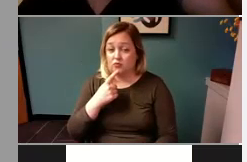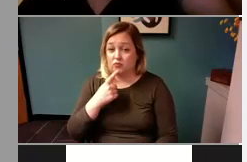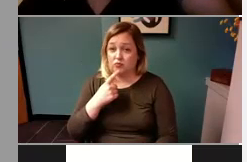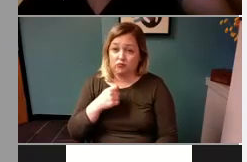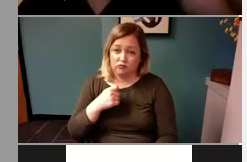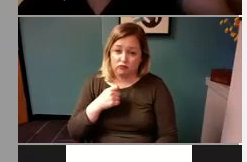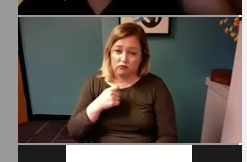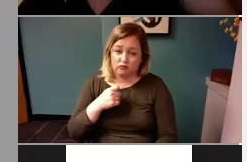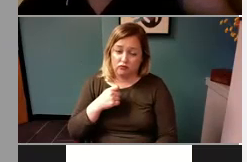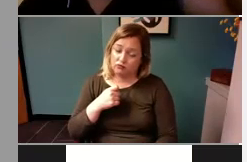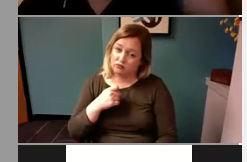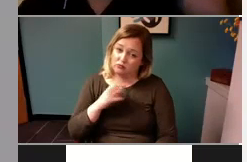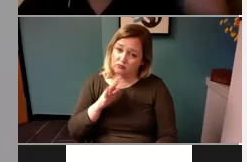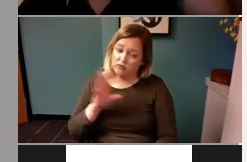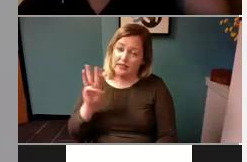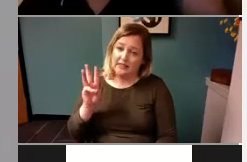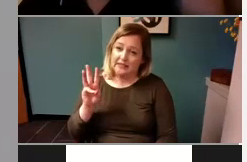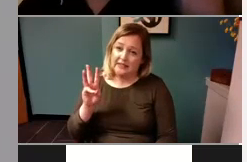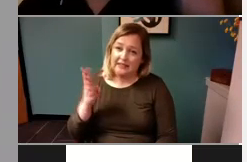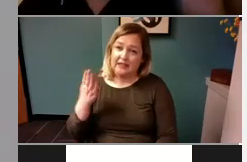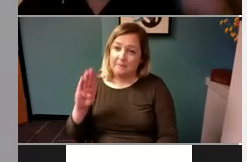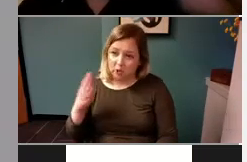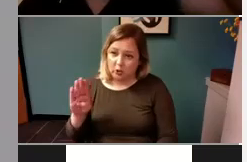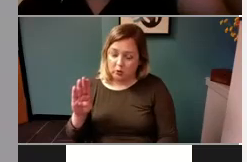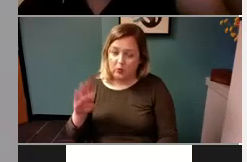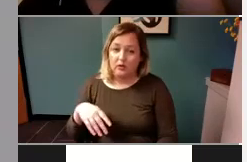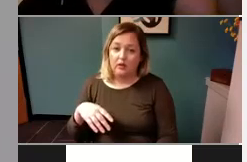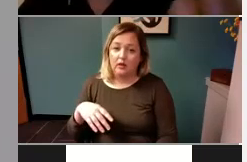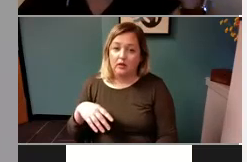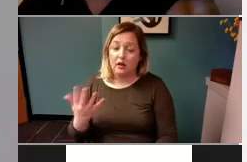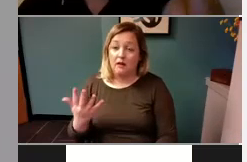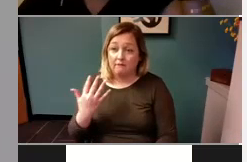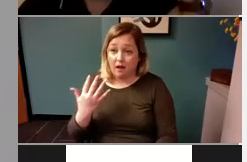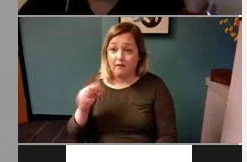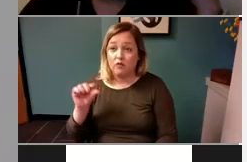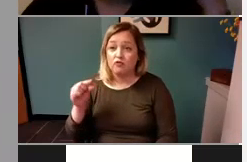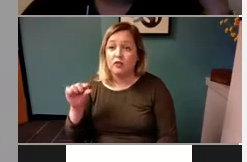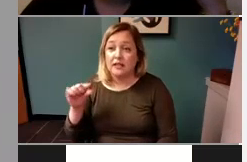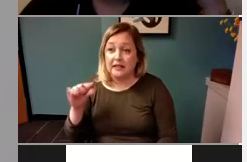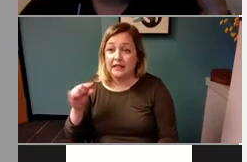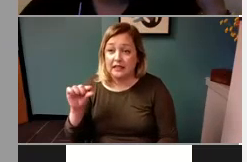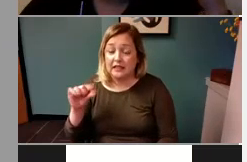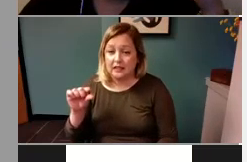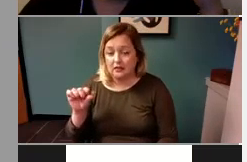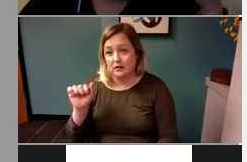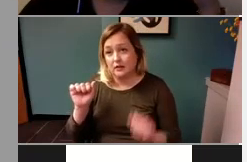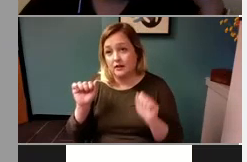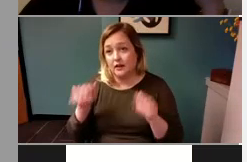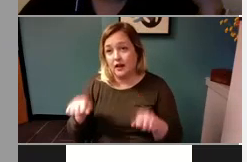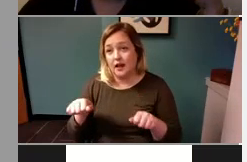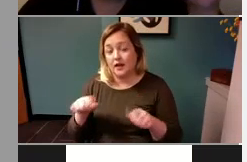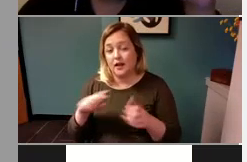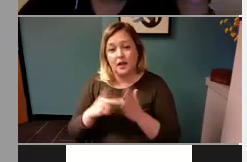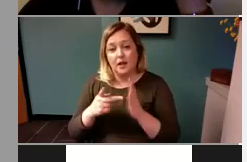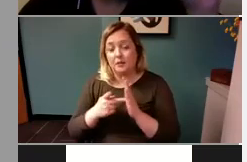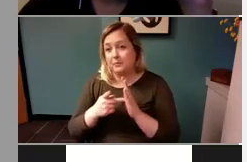We can color 6 with blue, and we can color 5 with green, and so on. So at most point, we do